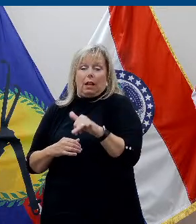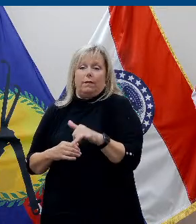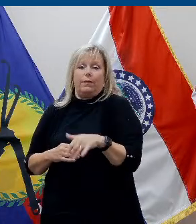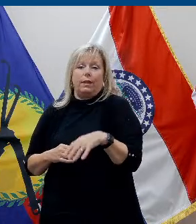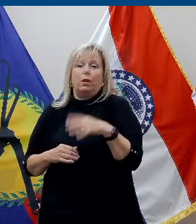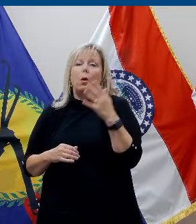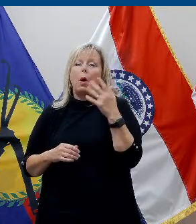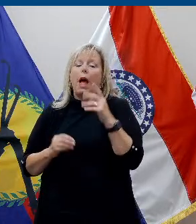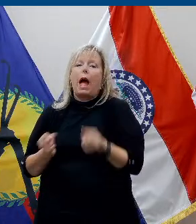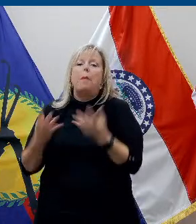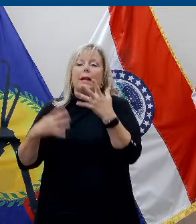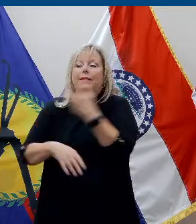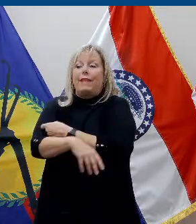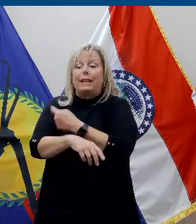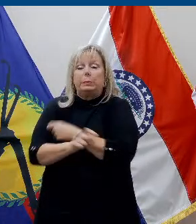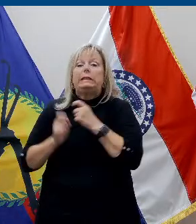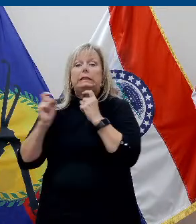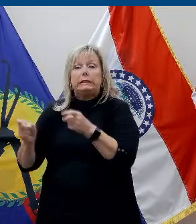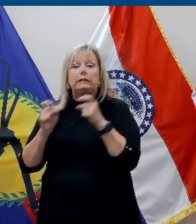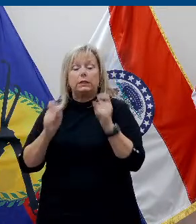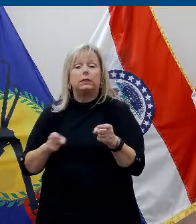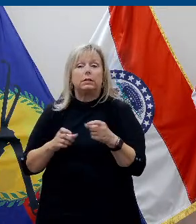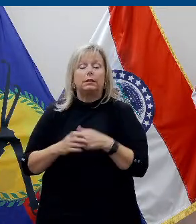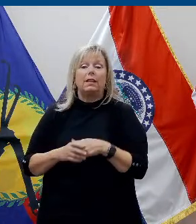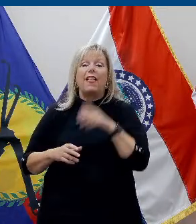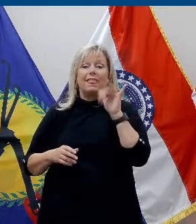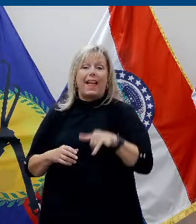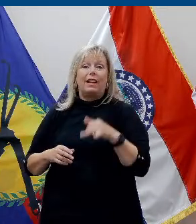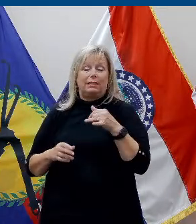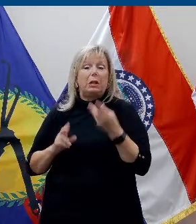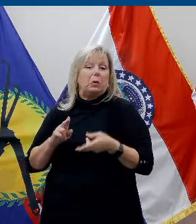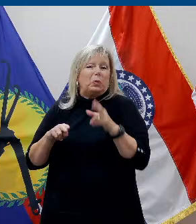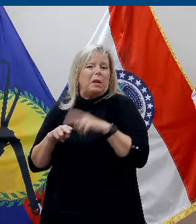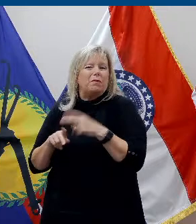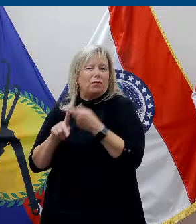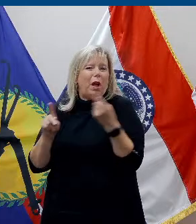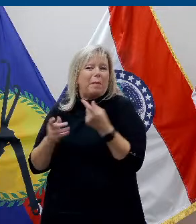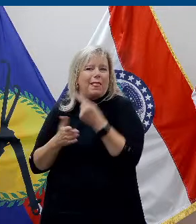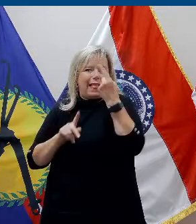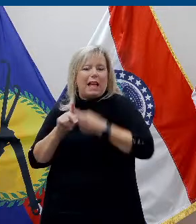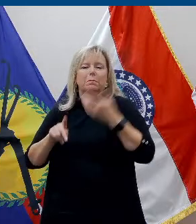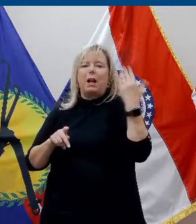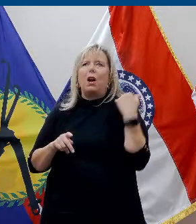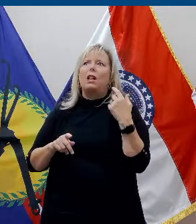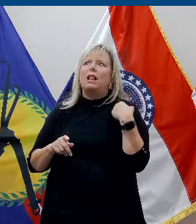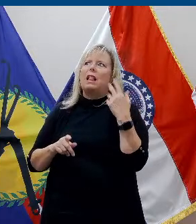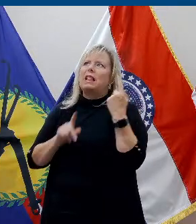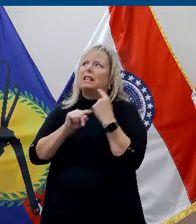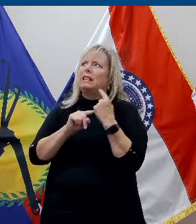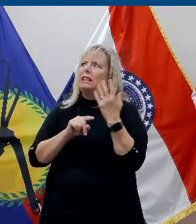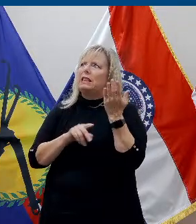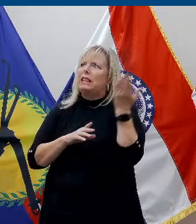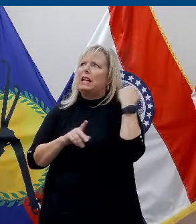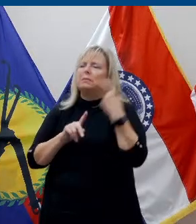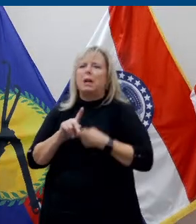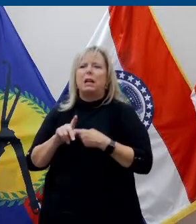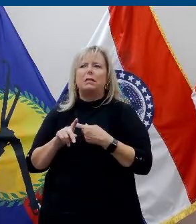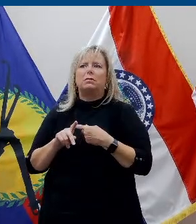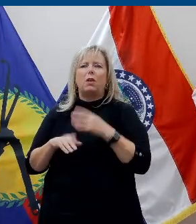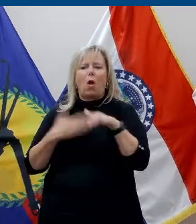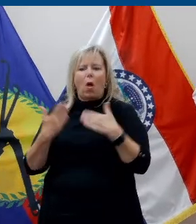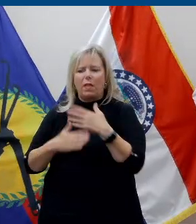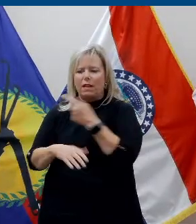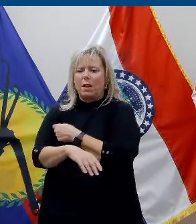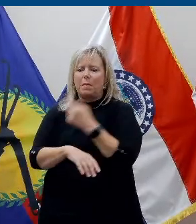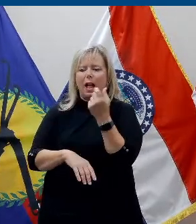in terms of the doses being administered. This has increased from last month. We were delivering in St. Louis County among all